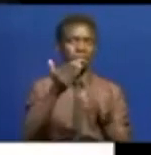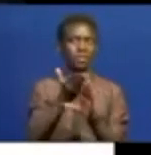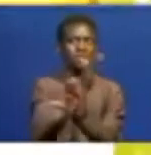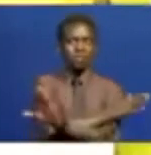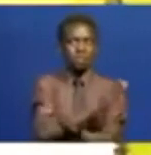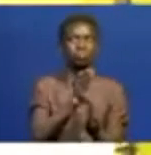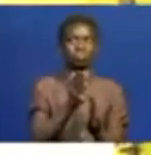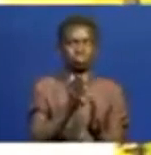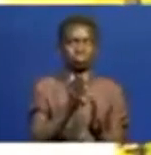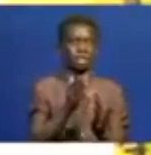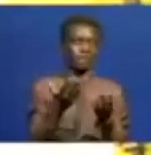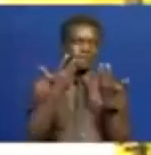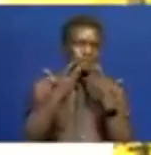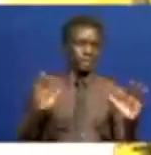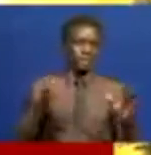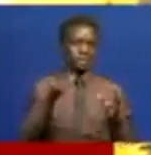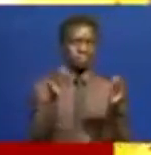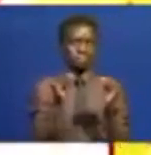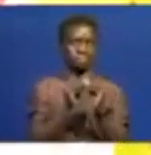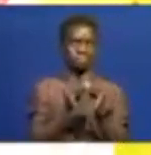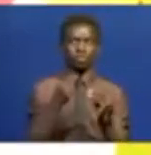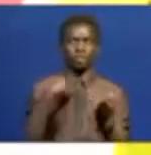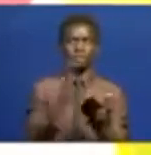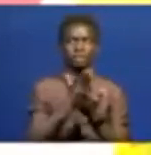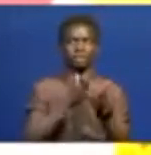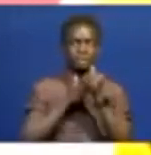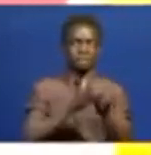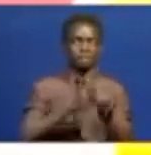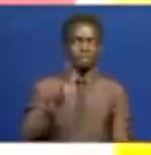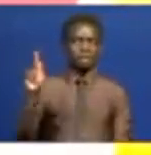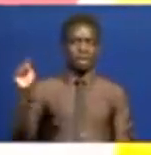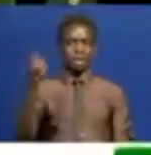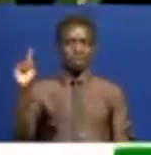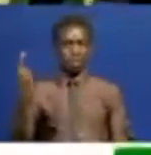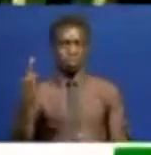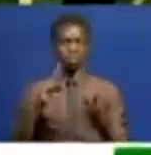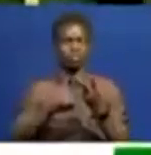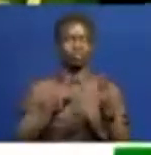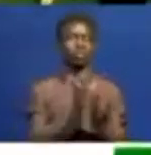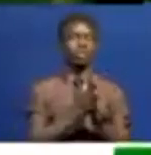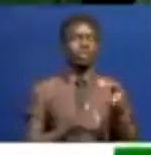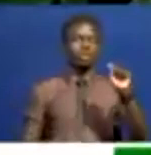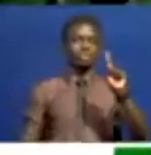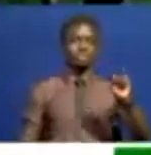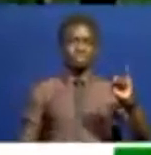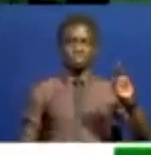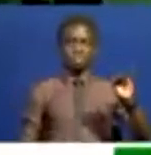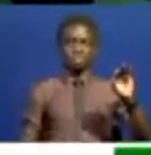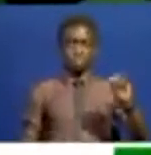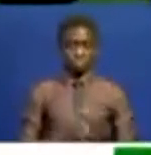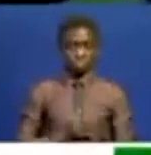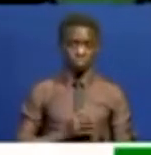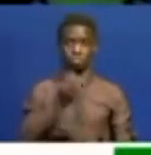report to be shared by both the leadership of Kenya Kwanza and Azimio la Umoja One Kenya Coalition. In his State of the Nation address,